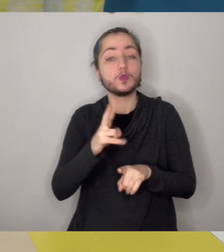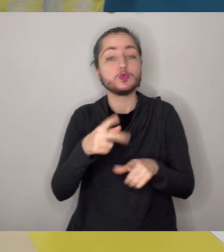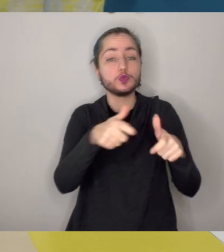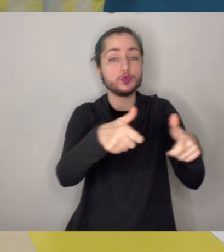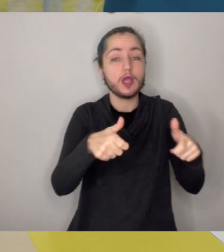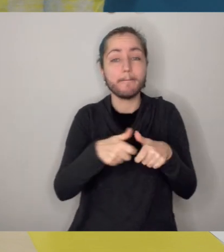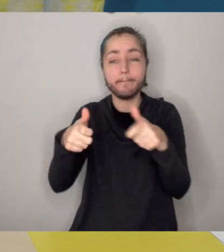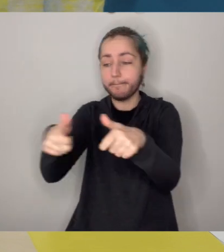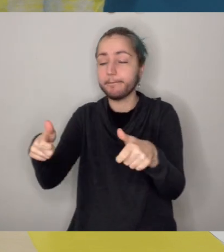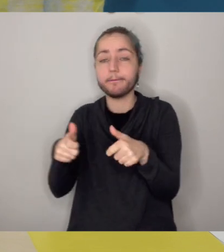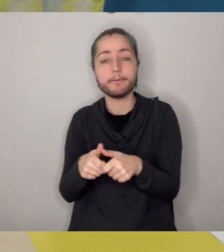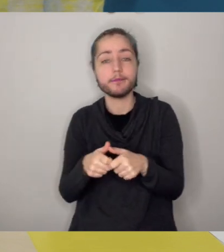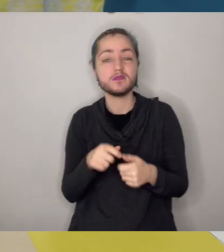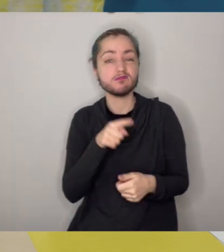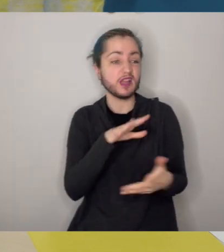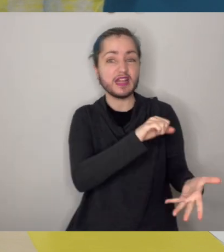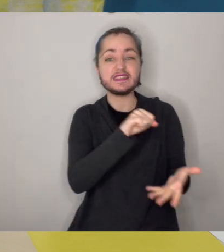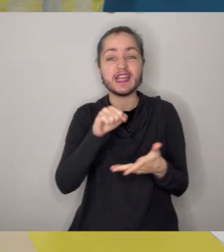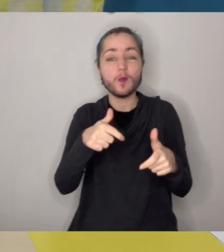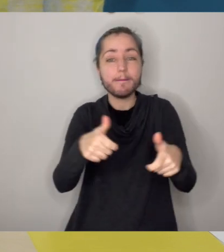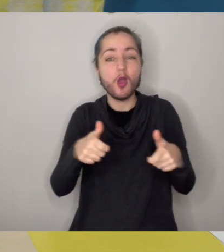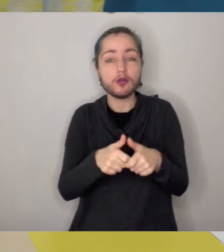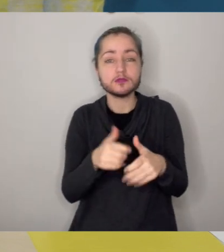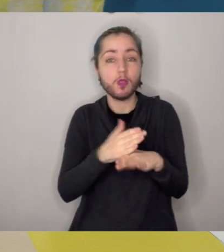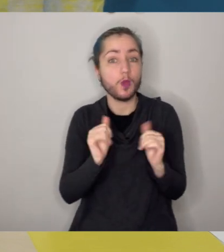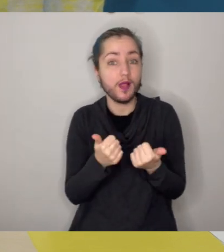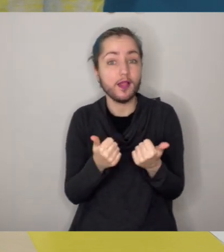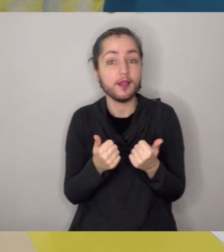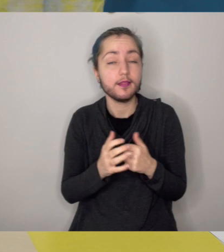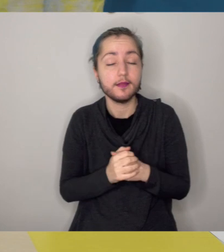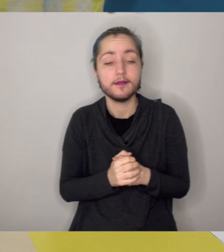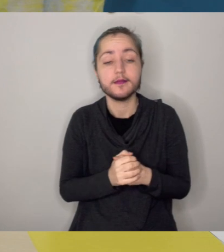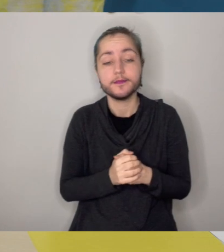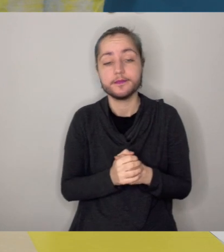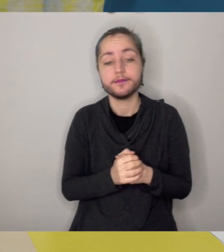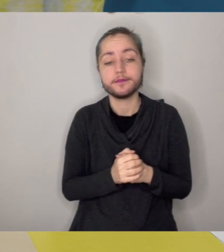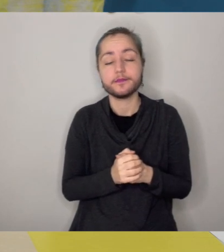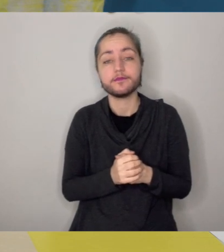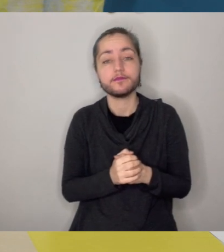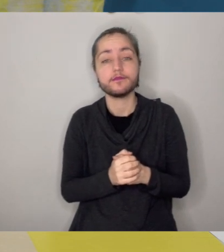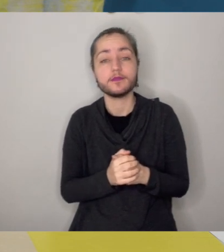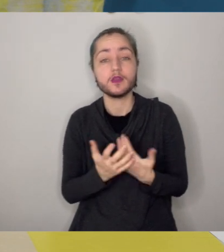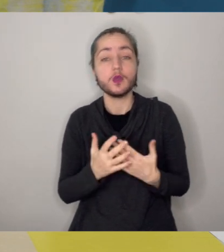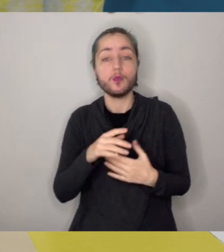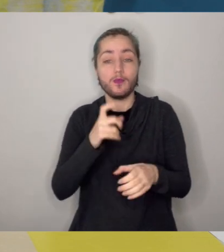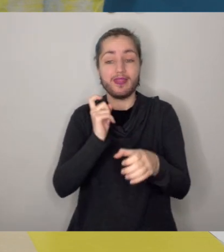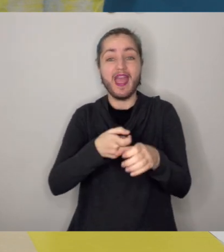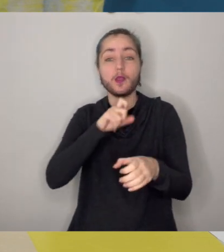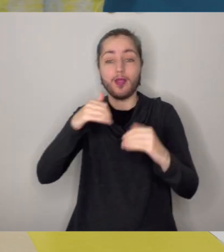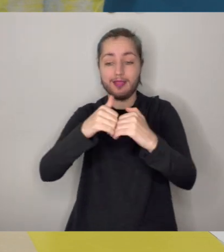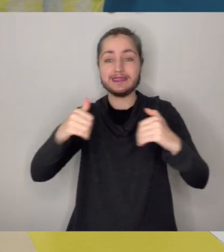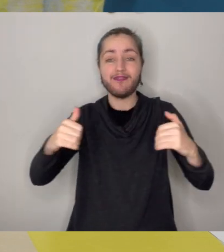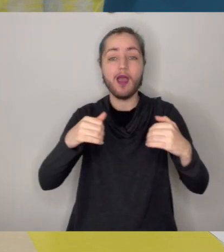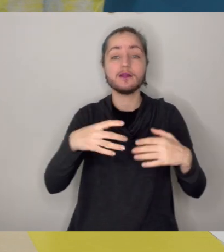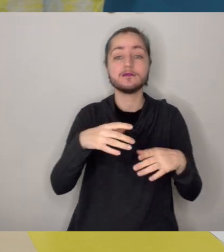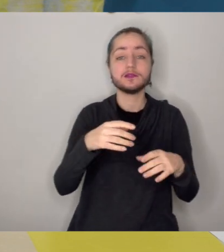And then 2 containers. These kind of takeaway Tupperware containers work really well.